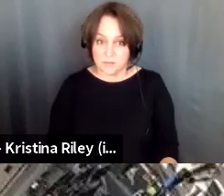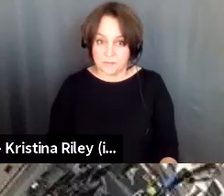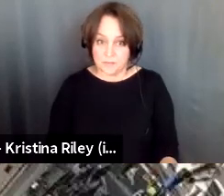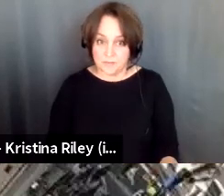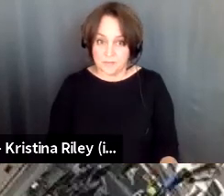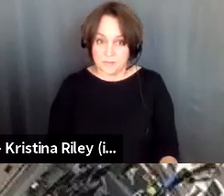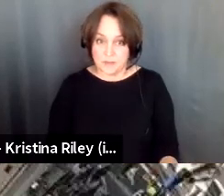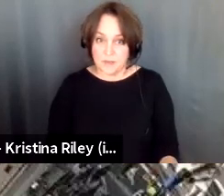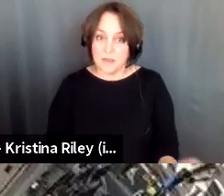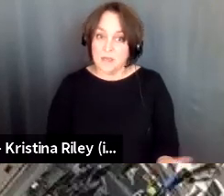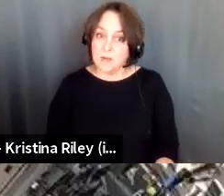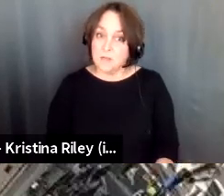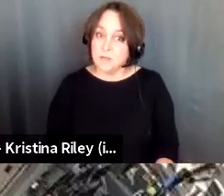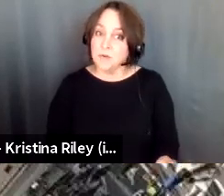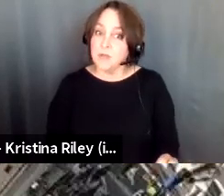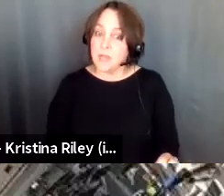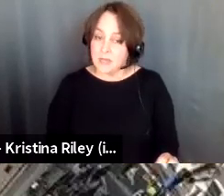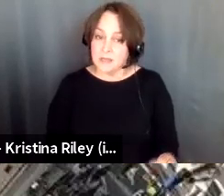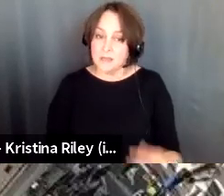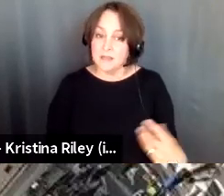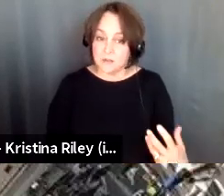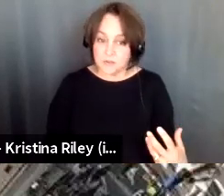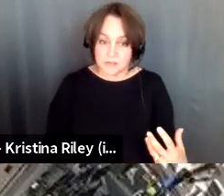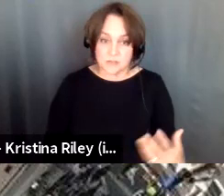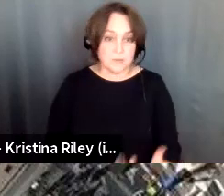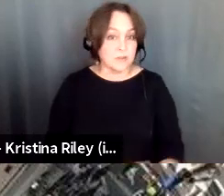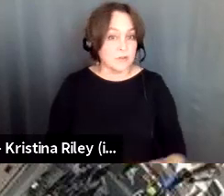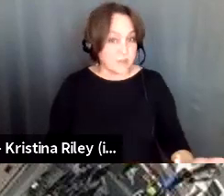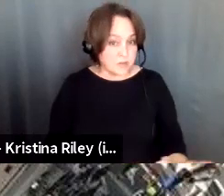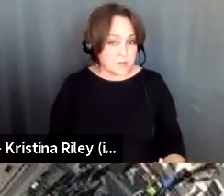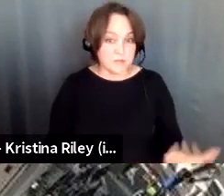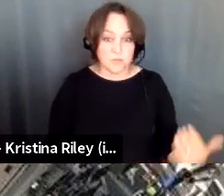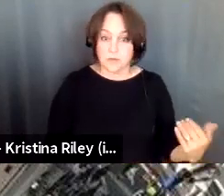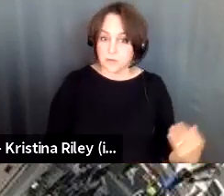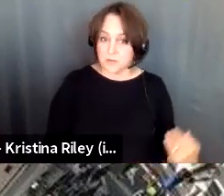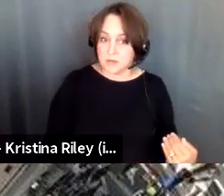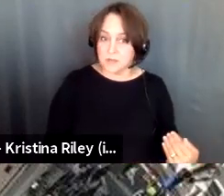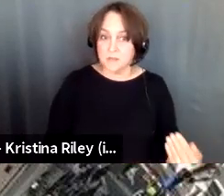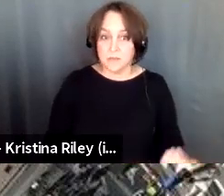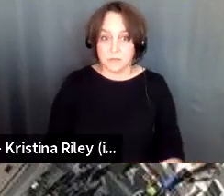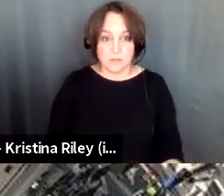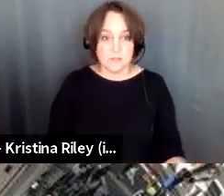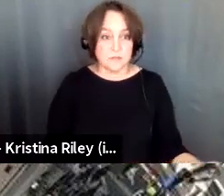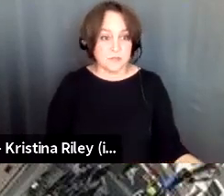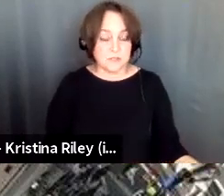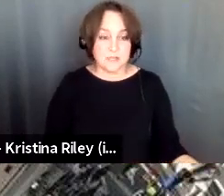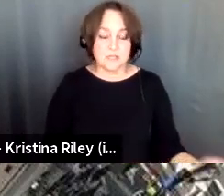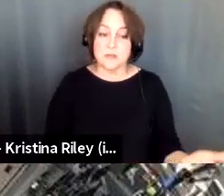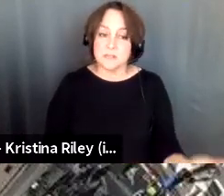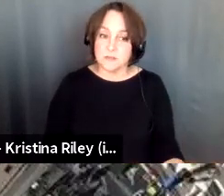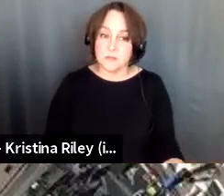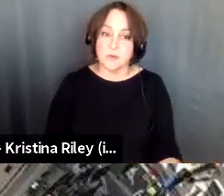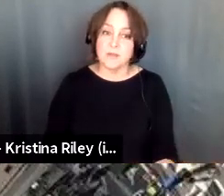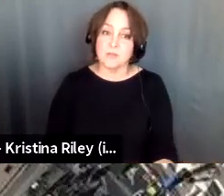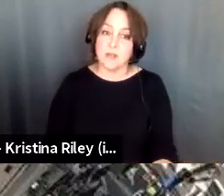people. Hearing people can hear things in their environment, whether they're behind them, in front of them, or to the sides,